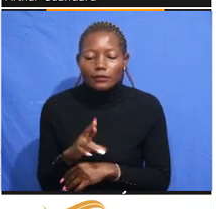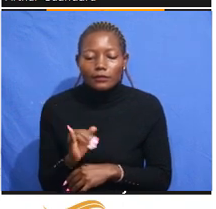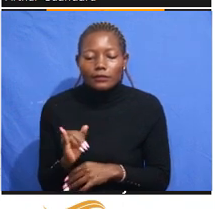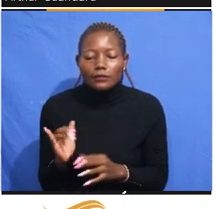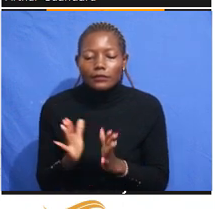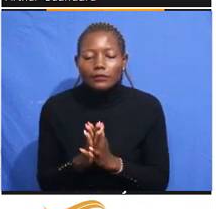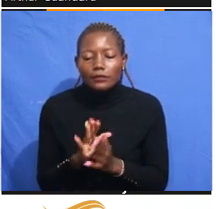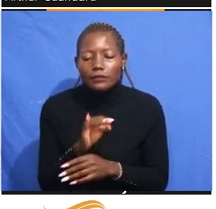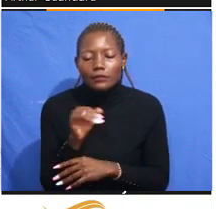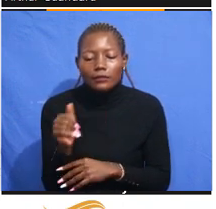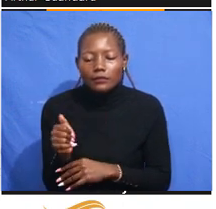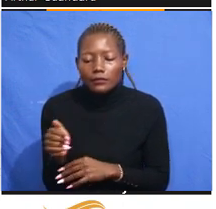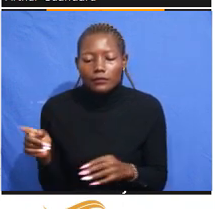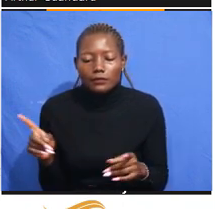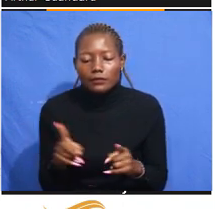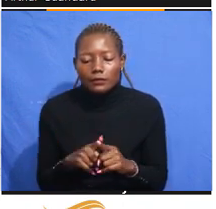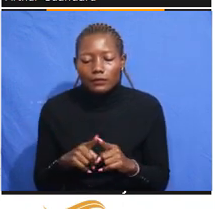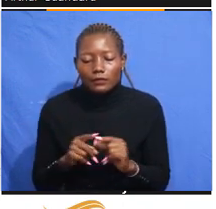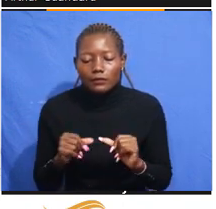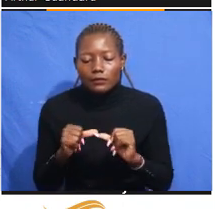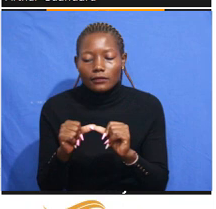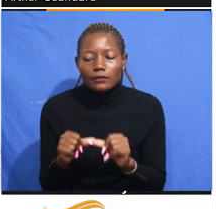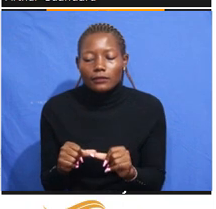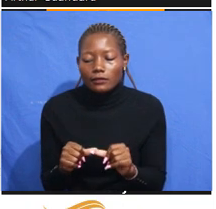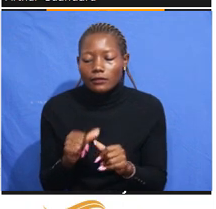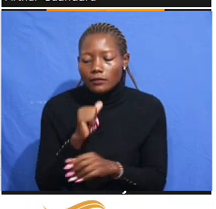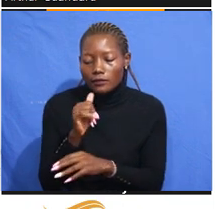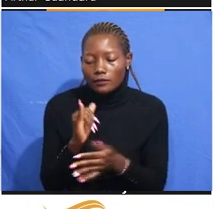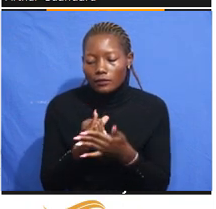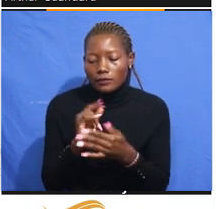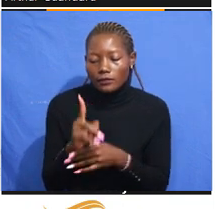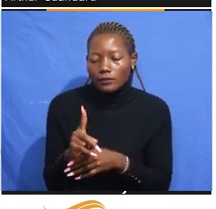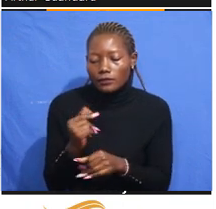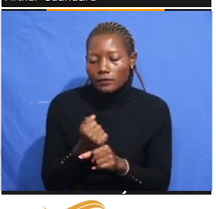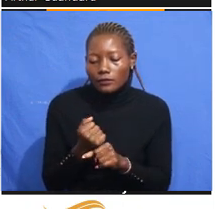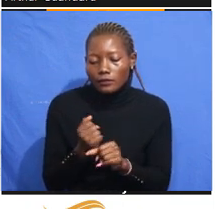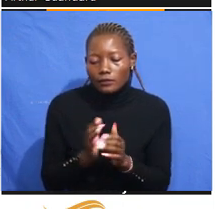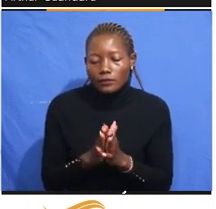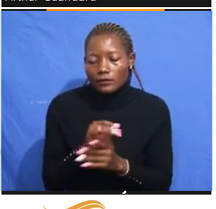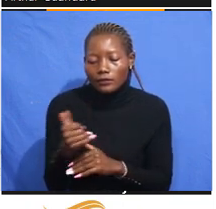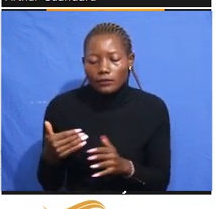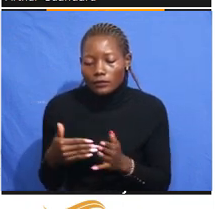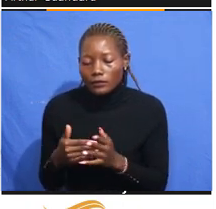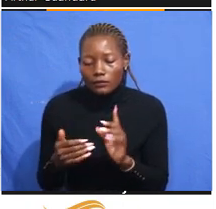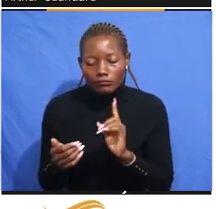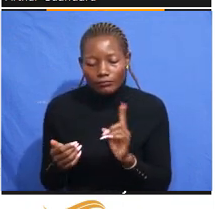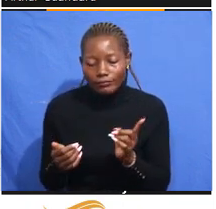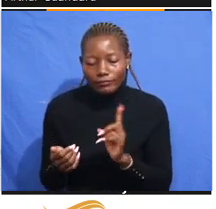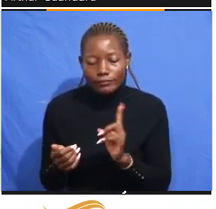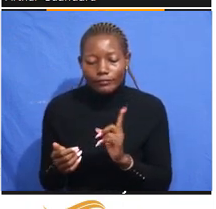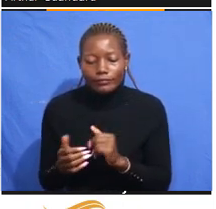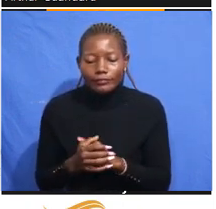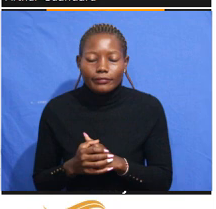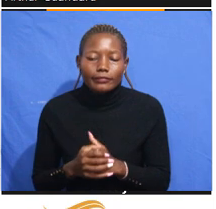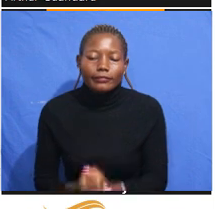systemic circulation is happening at the same time. Not that one takes place and then the other comes later.